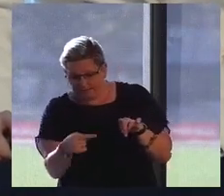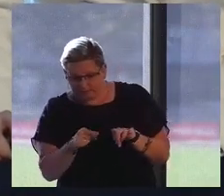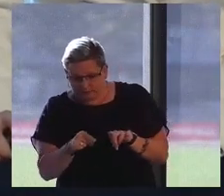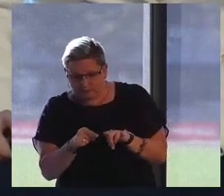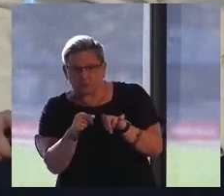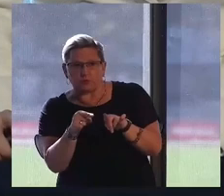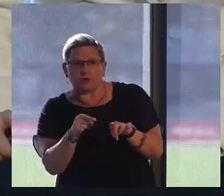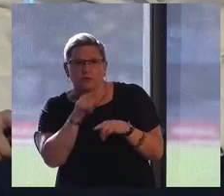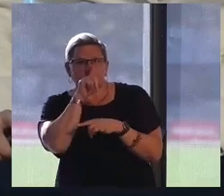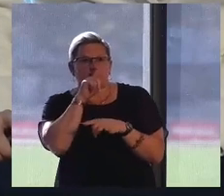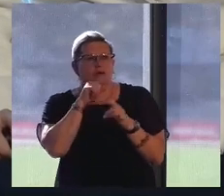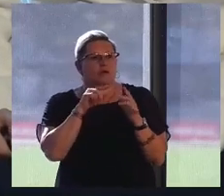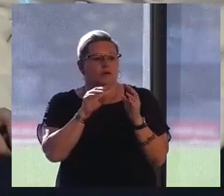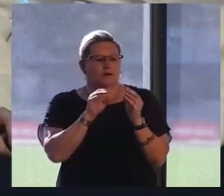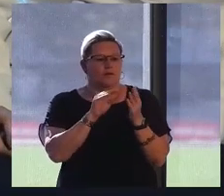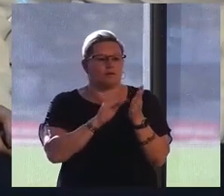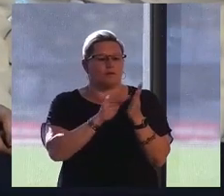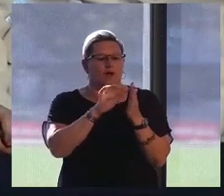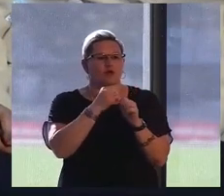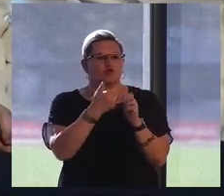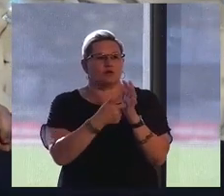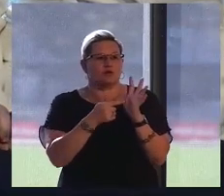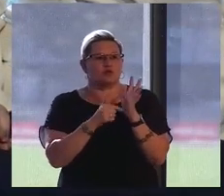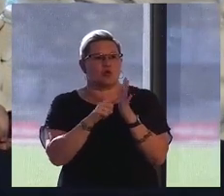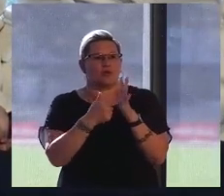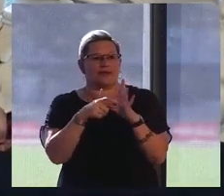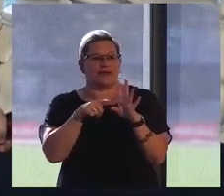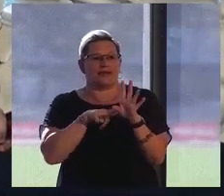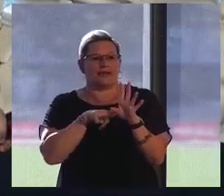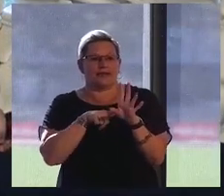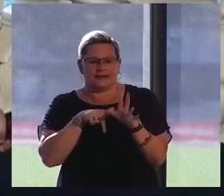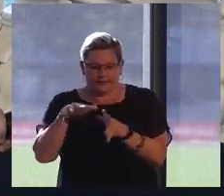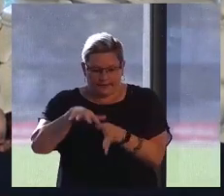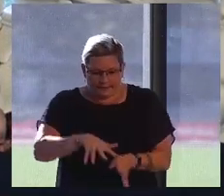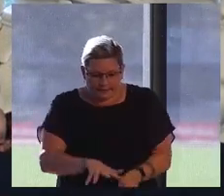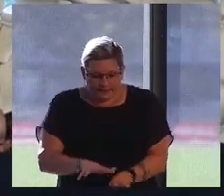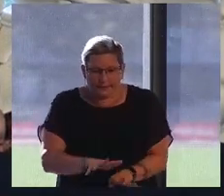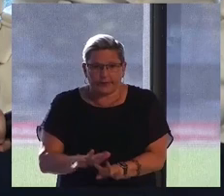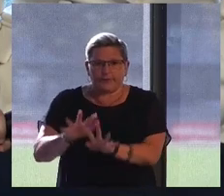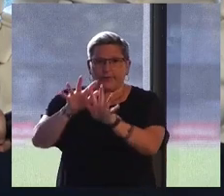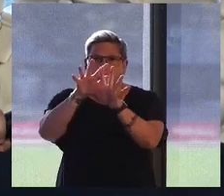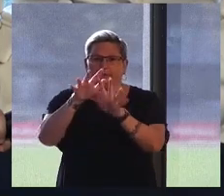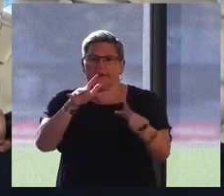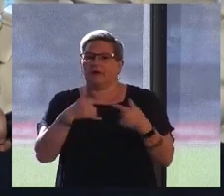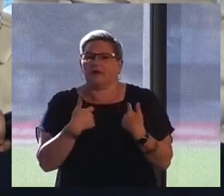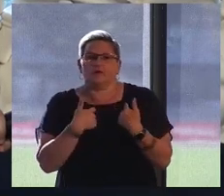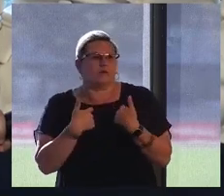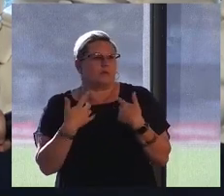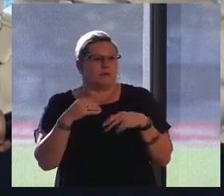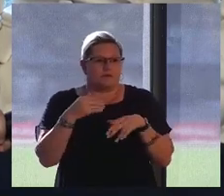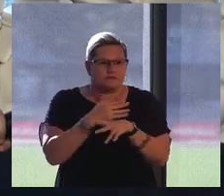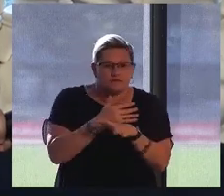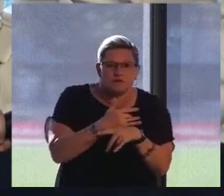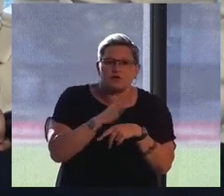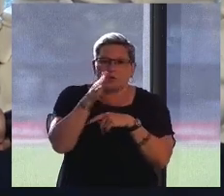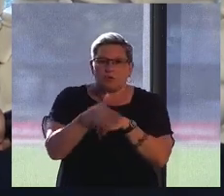patterns of a number of species that take the route from Antarctica across to our waters. And one